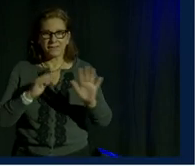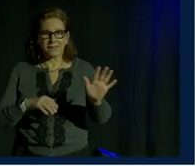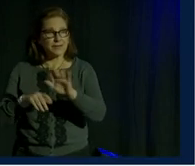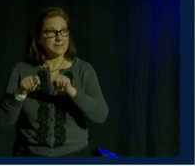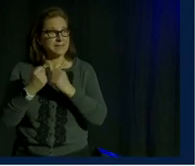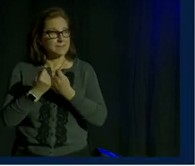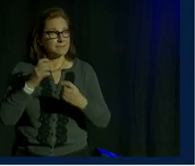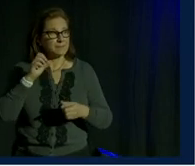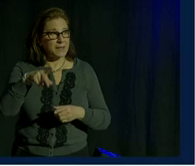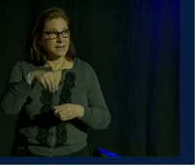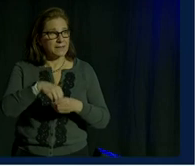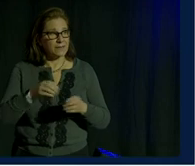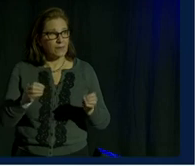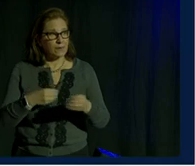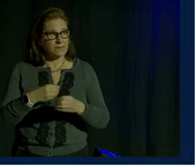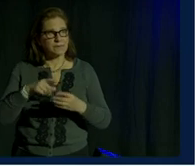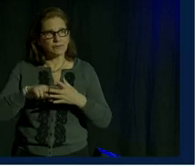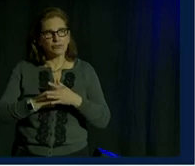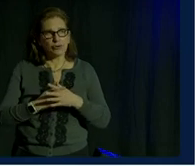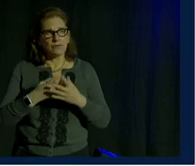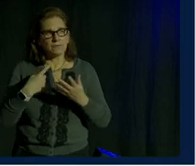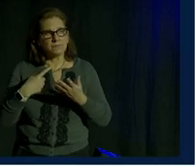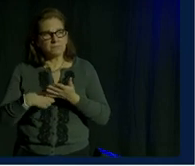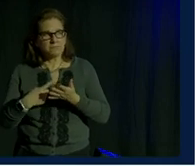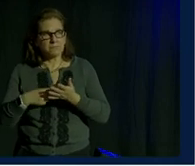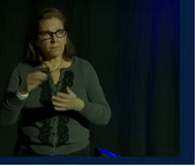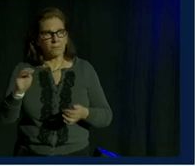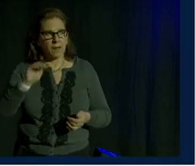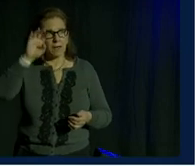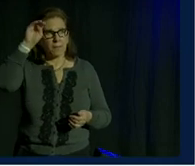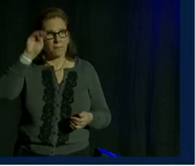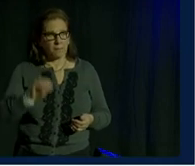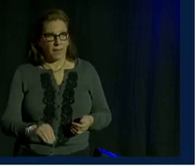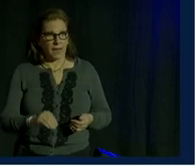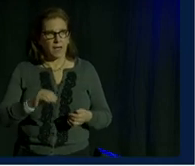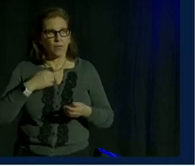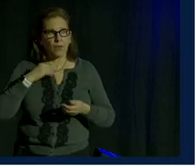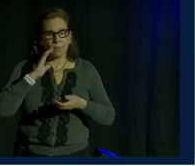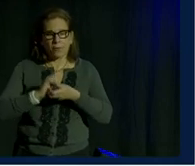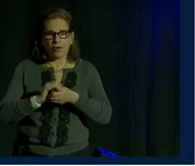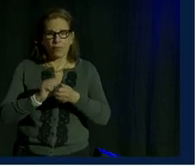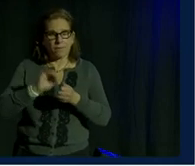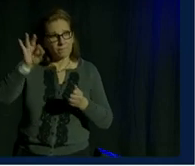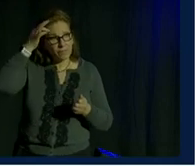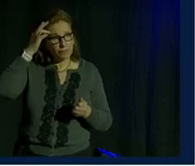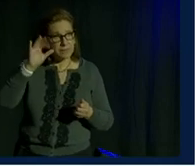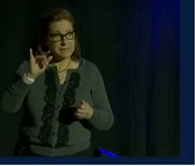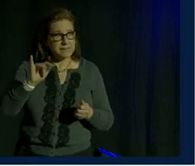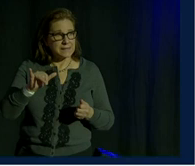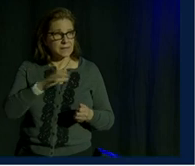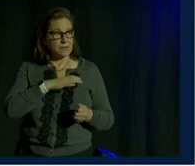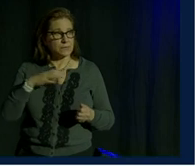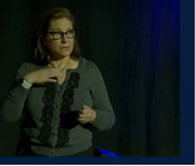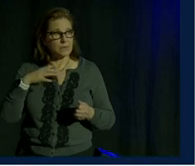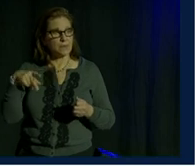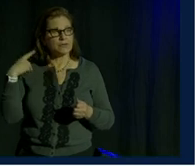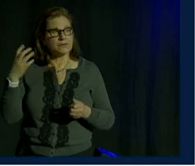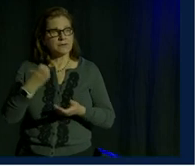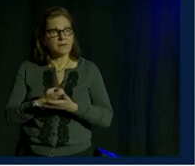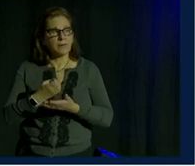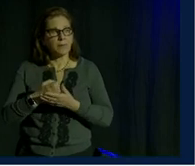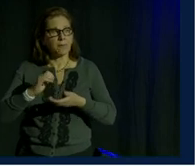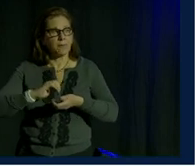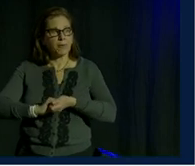Manager Mondays in May. On Mondays throughout May, we will partner with the Federal City Council, the Washington, D.C. Economic